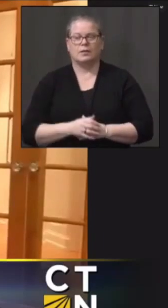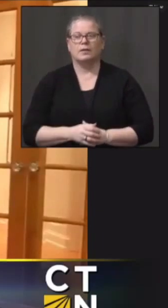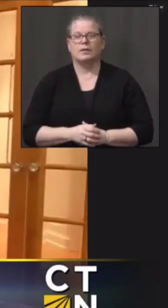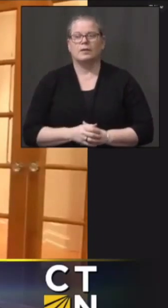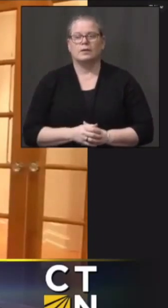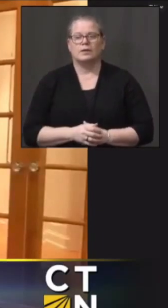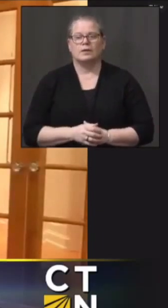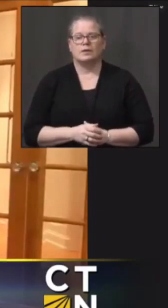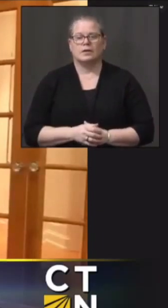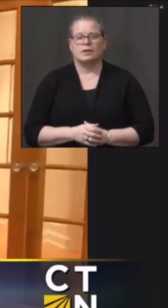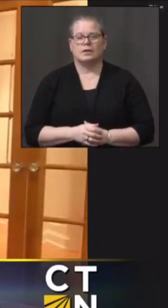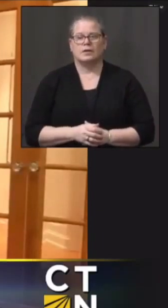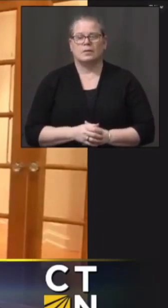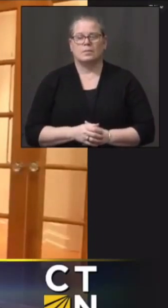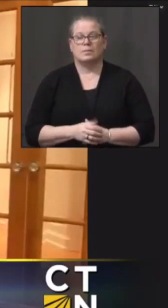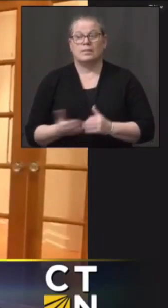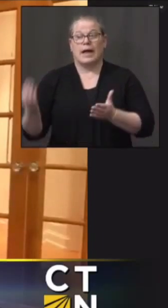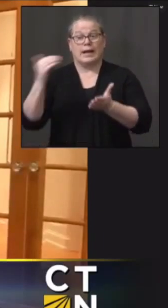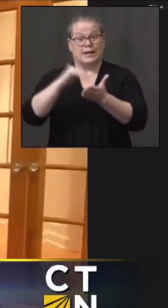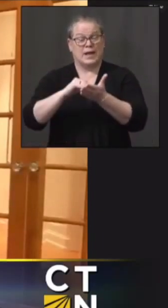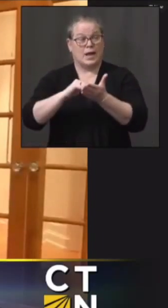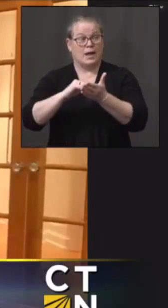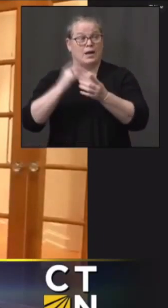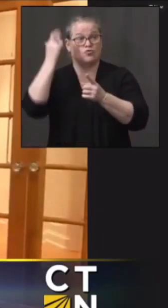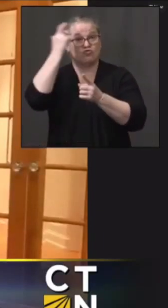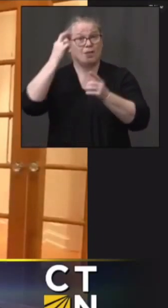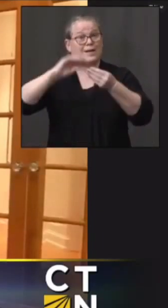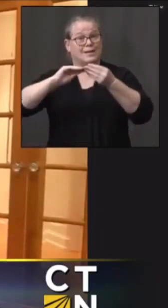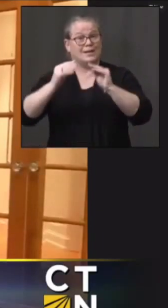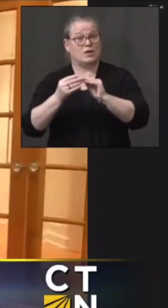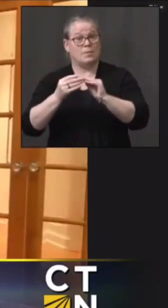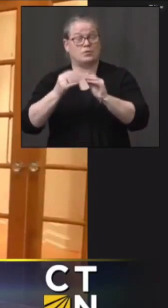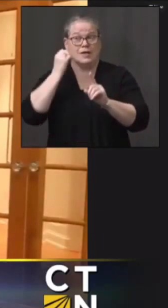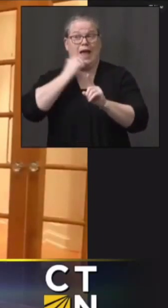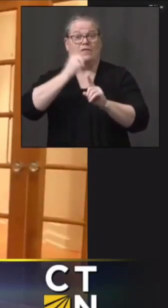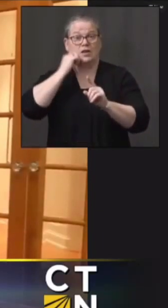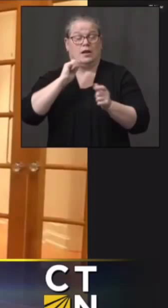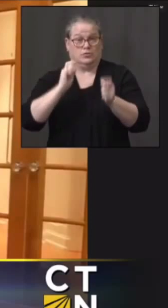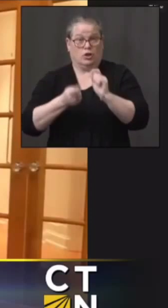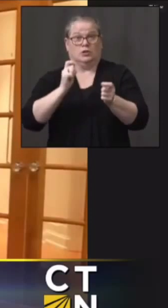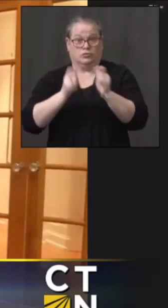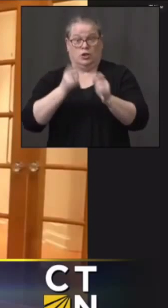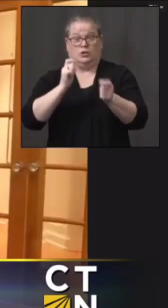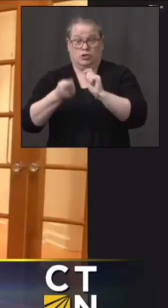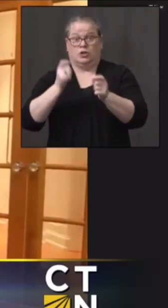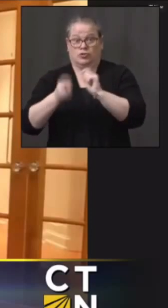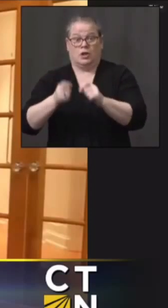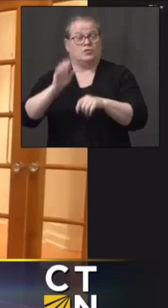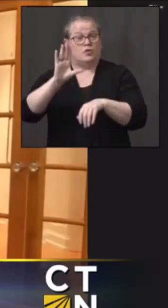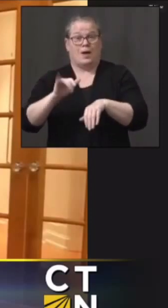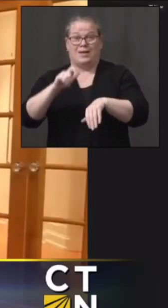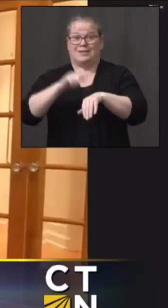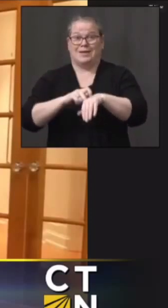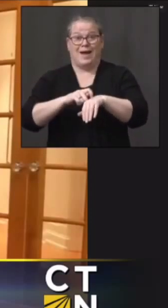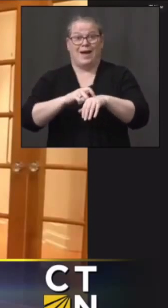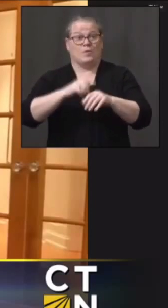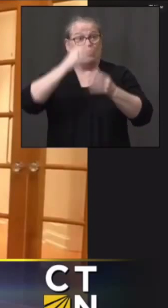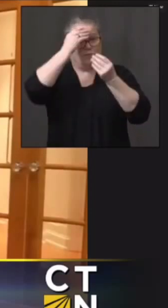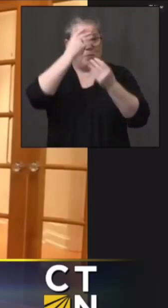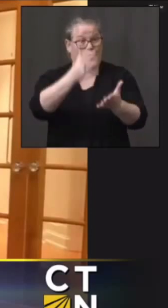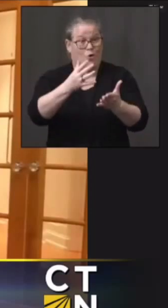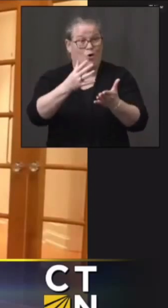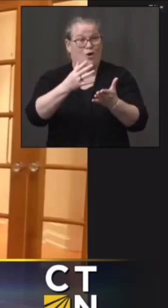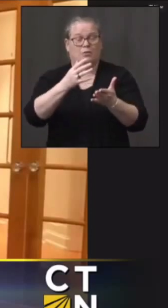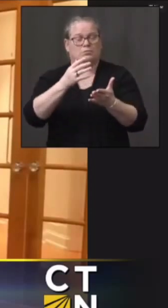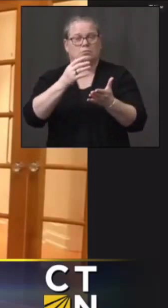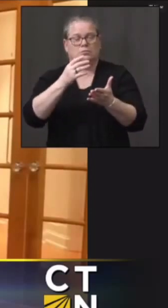but, again, recognize that these numbers change day to day. So, even by the time I get done reporting on yesterday's data, today's data